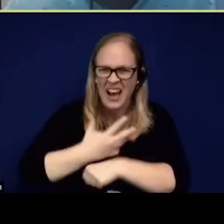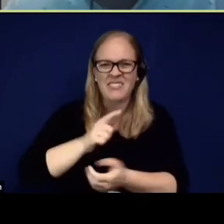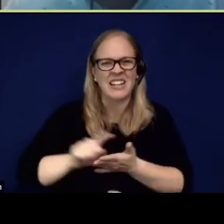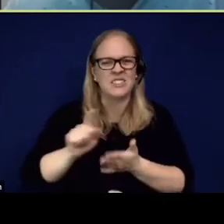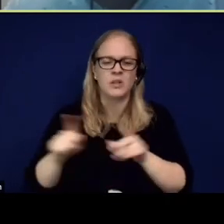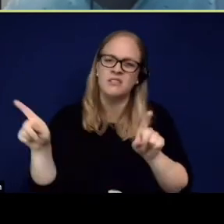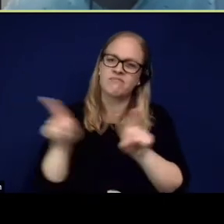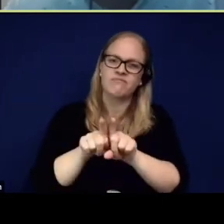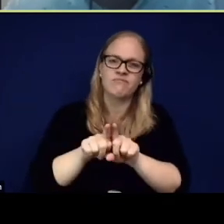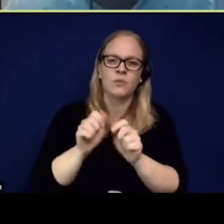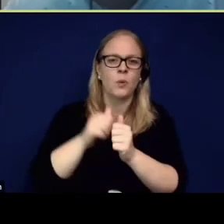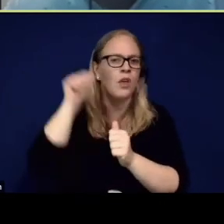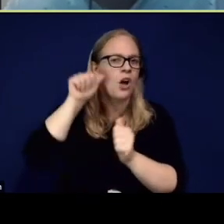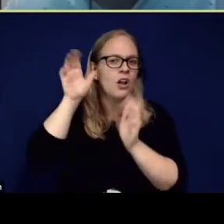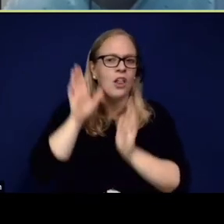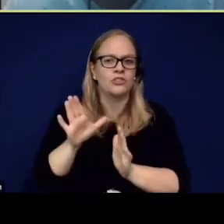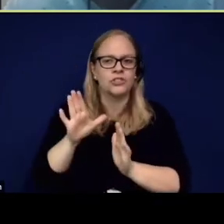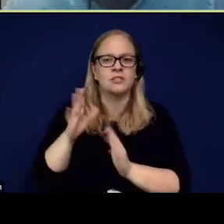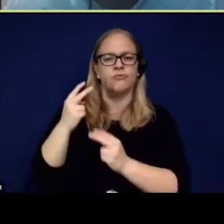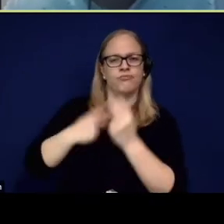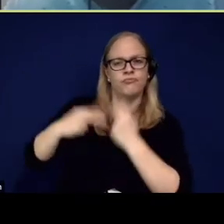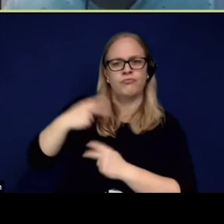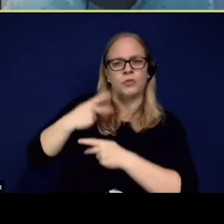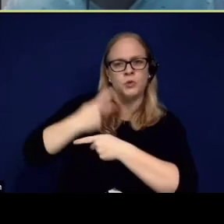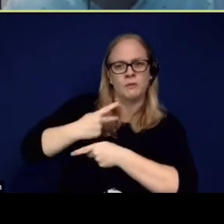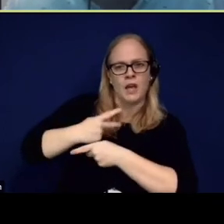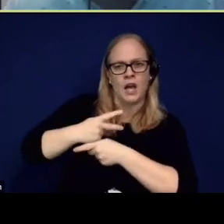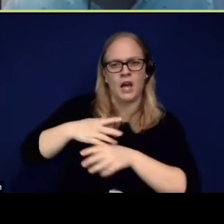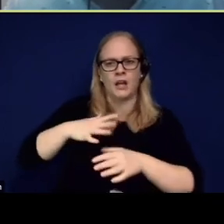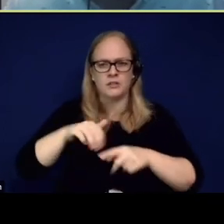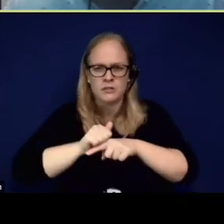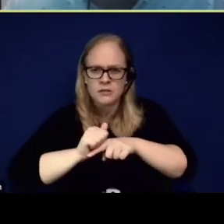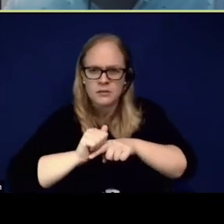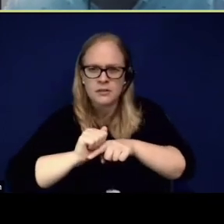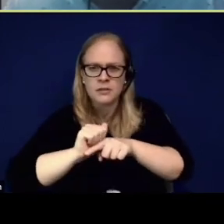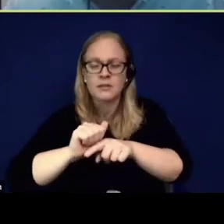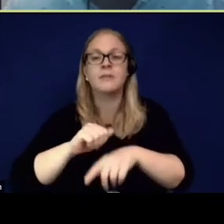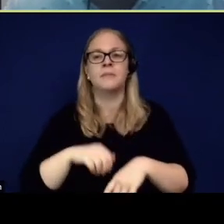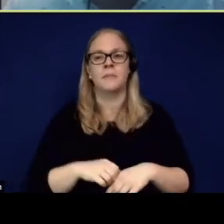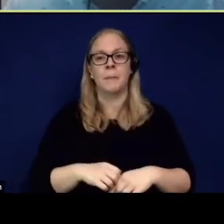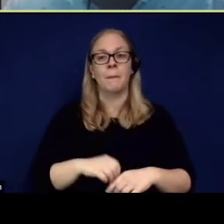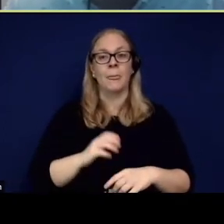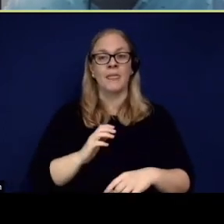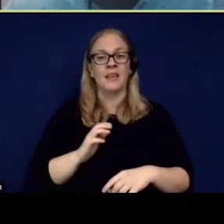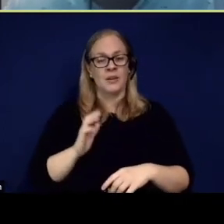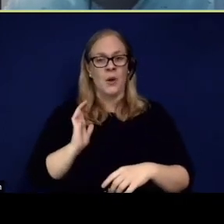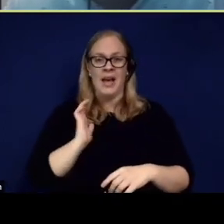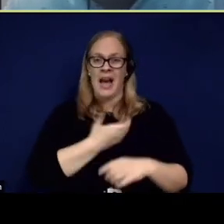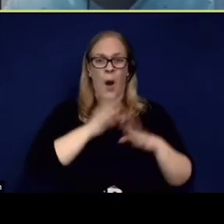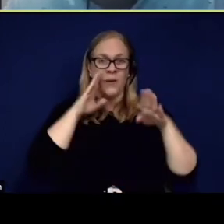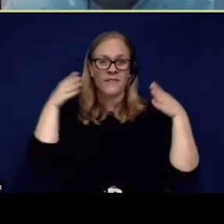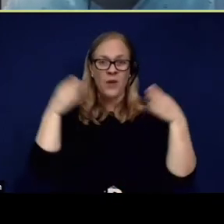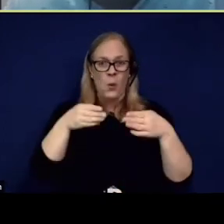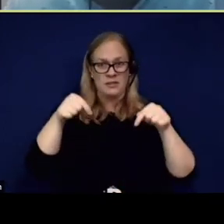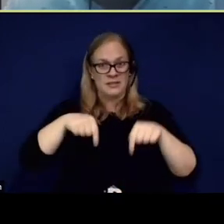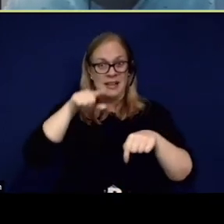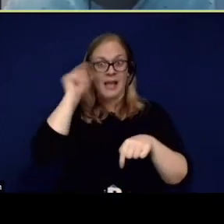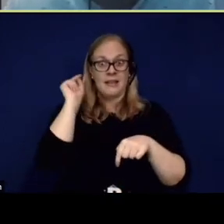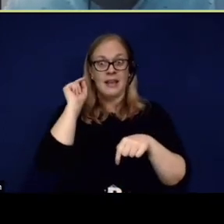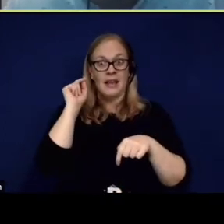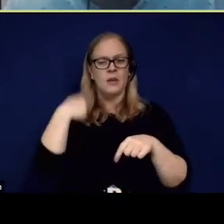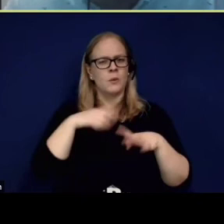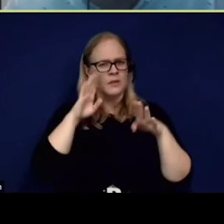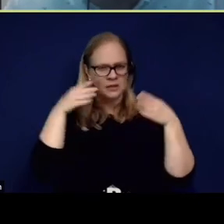audiologist. The focus is trying, at least through Gallaudet, is client-centered care. The audiologist seeks